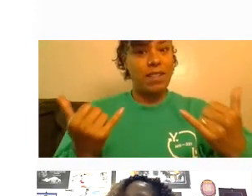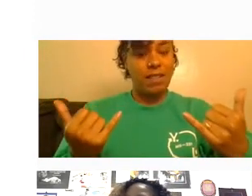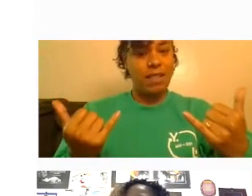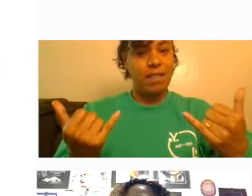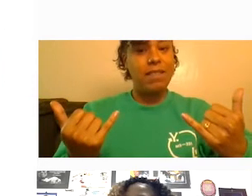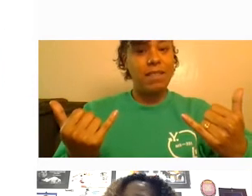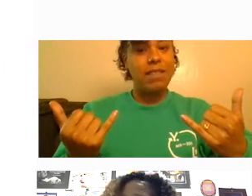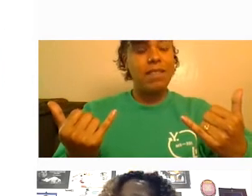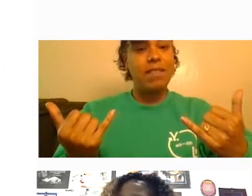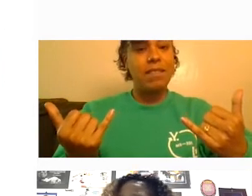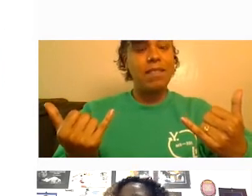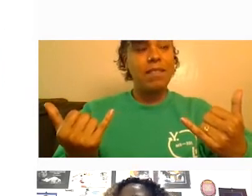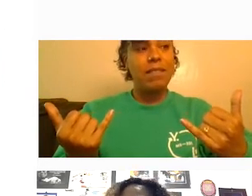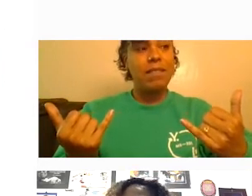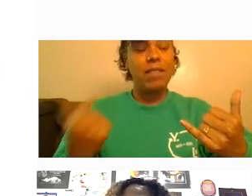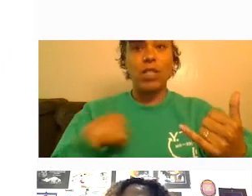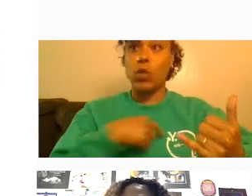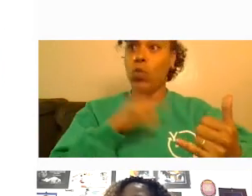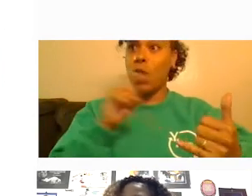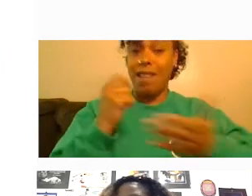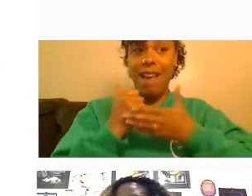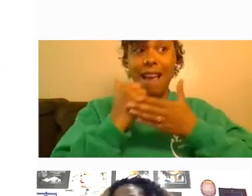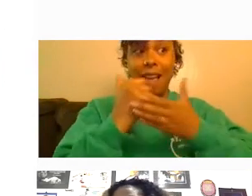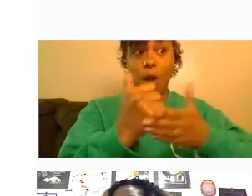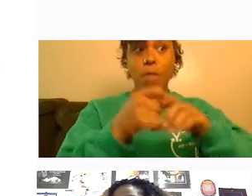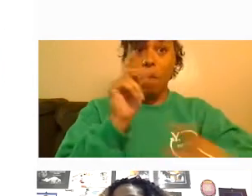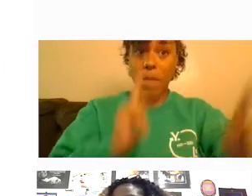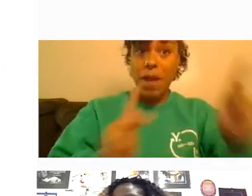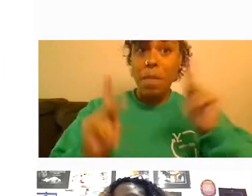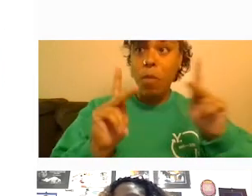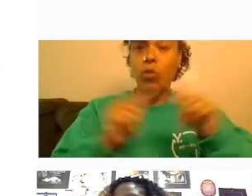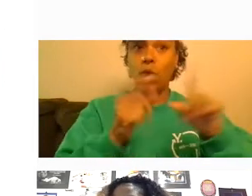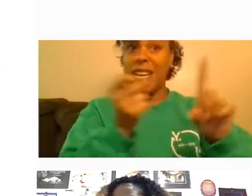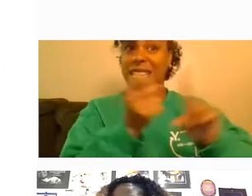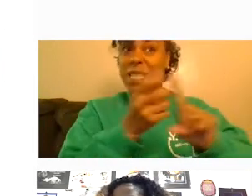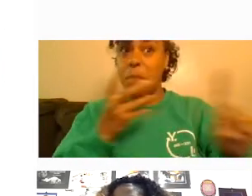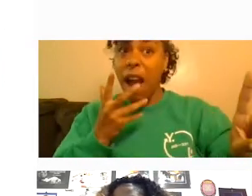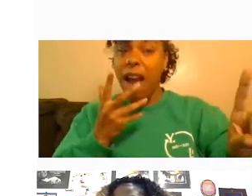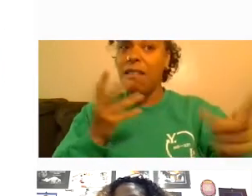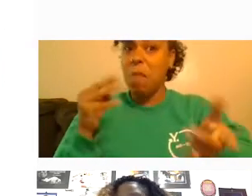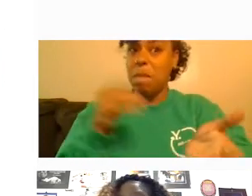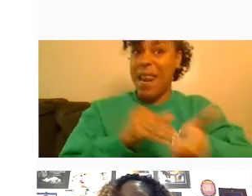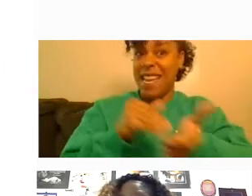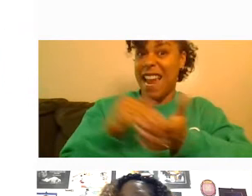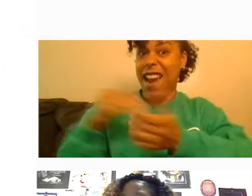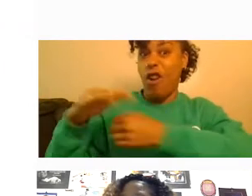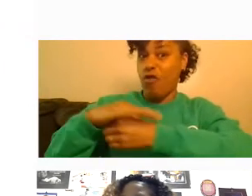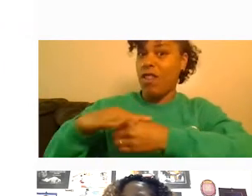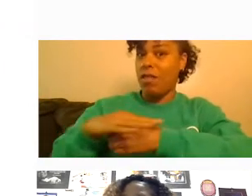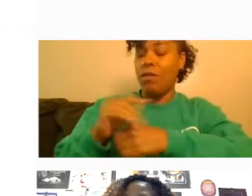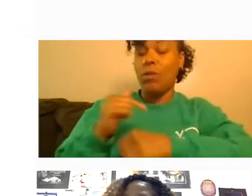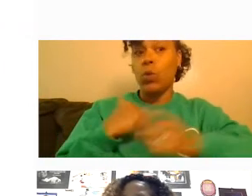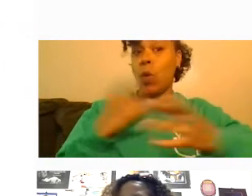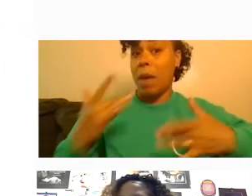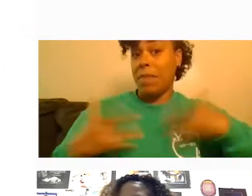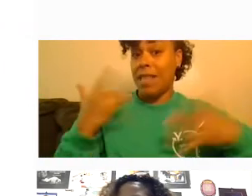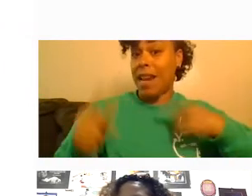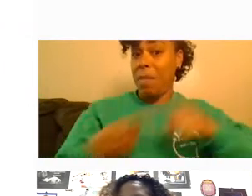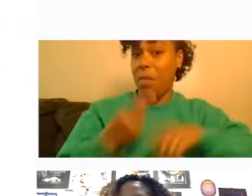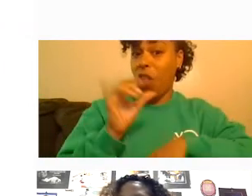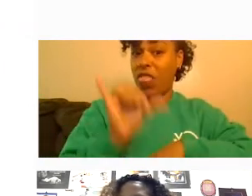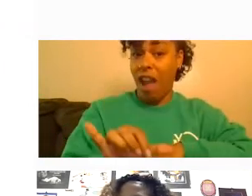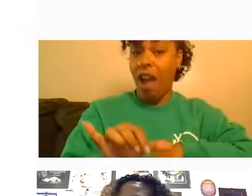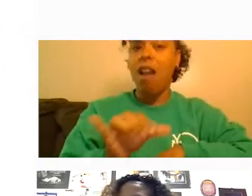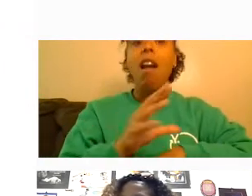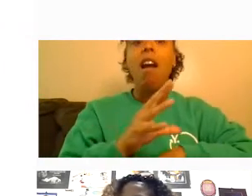So we're going to be helping people and expanding in the Medicare area. So I'm really excited about that. But I'm also excited that 26 plus